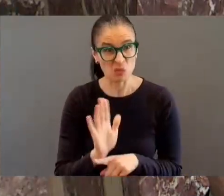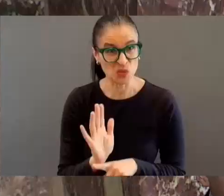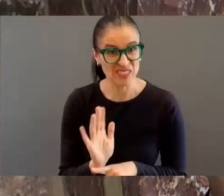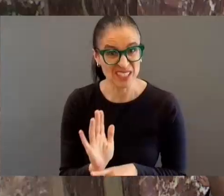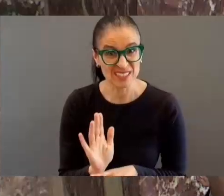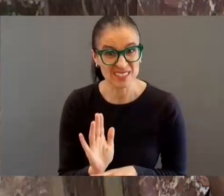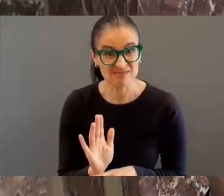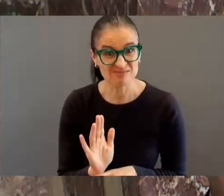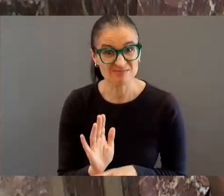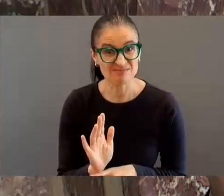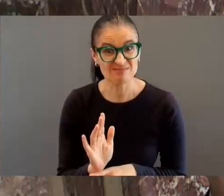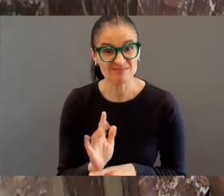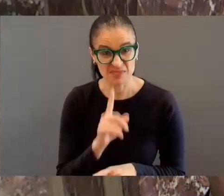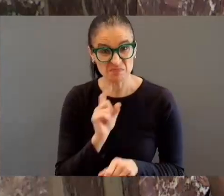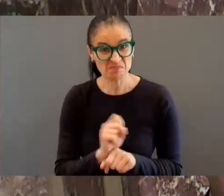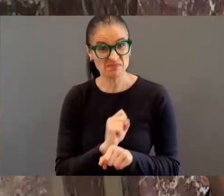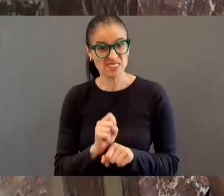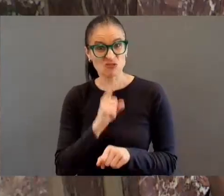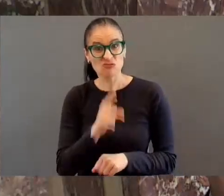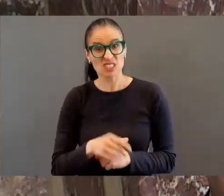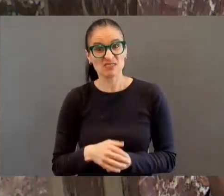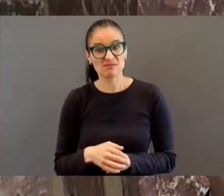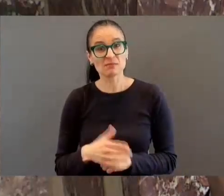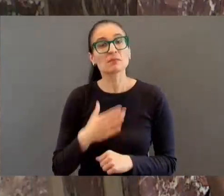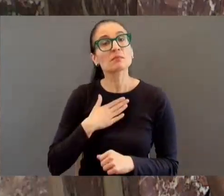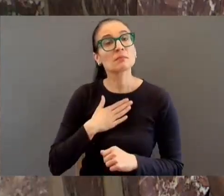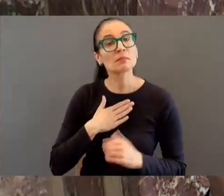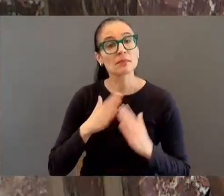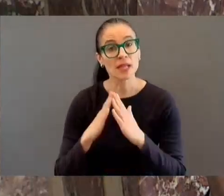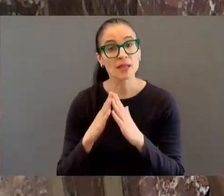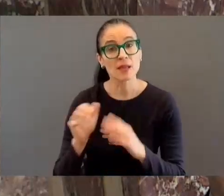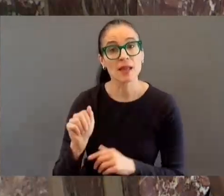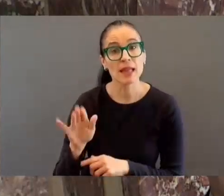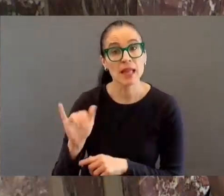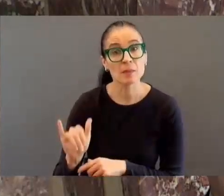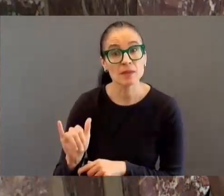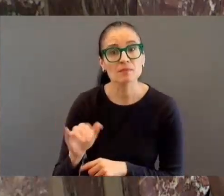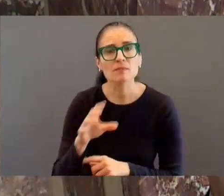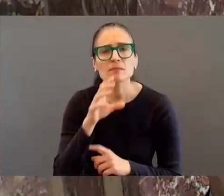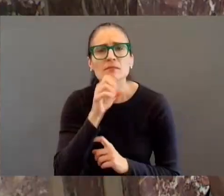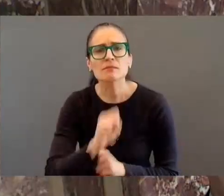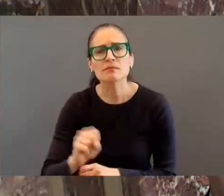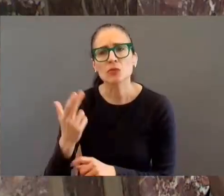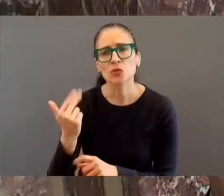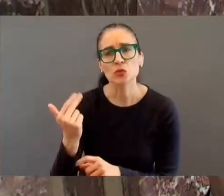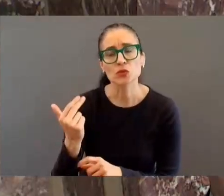13-year-old Brianna McDonald died cold, alone, and probably scared.